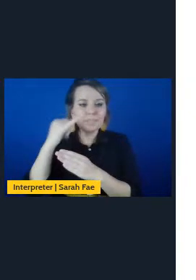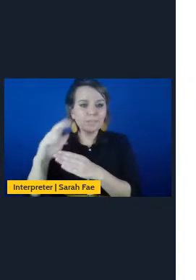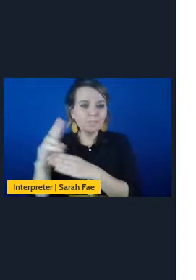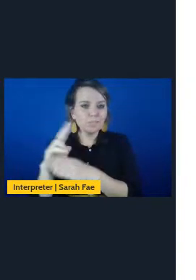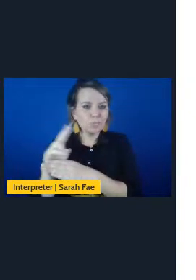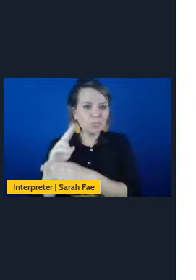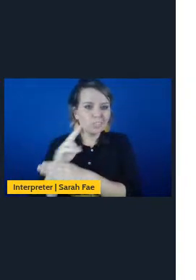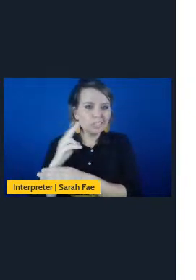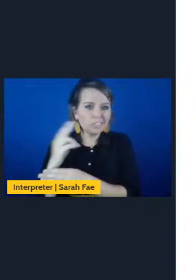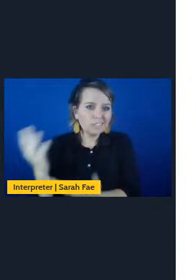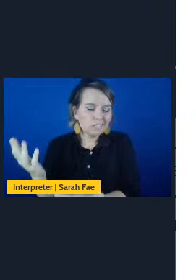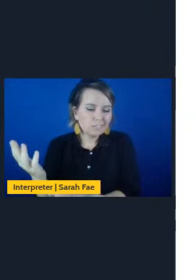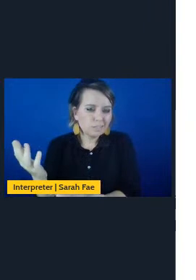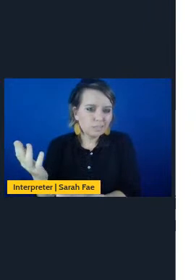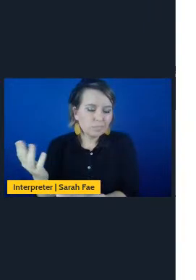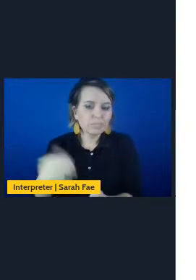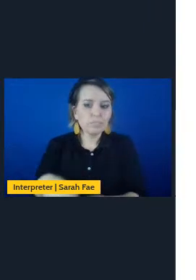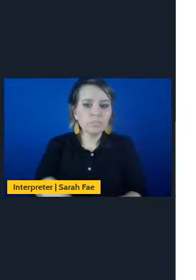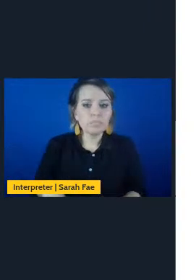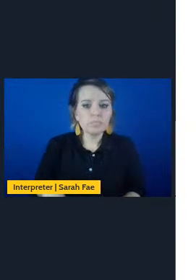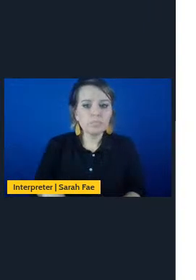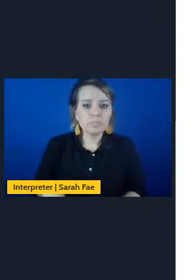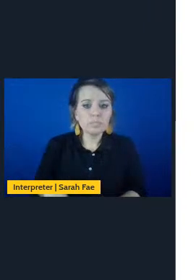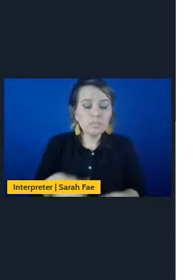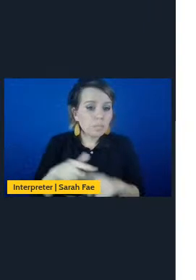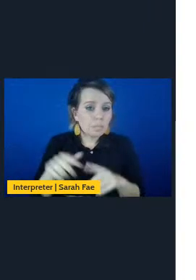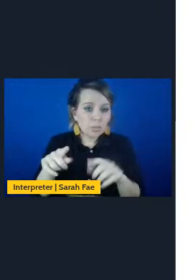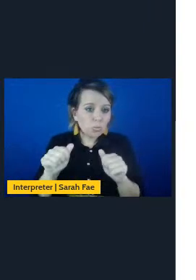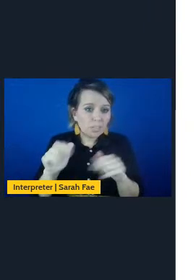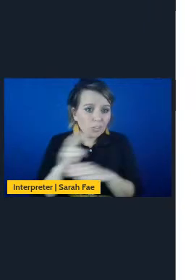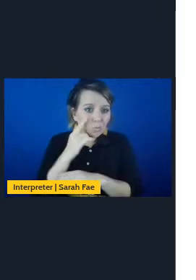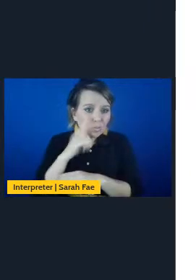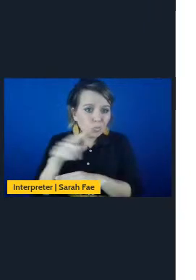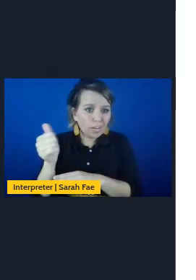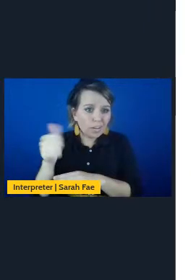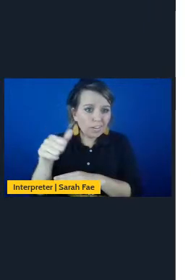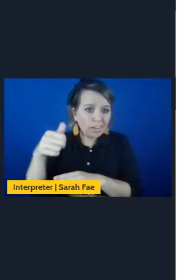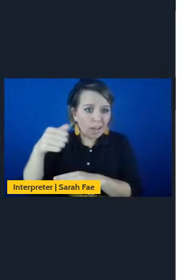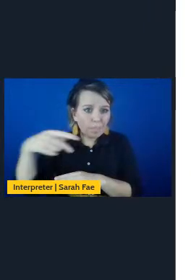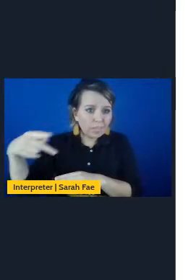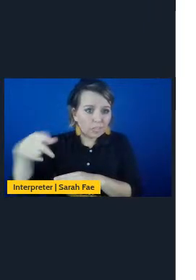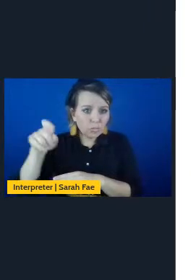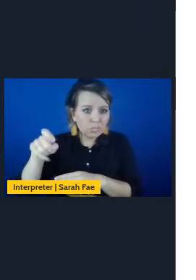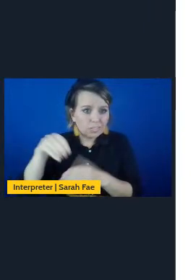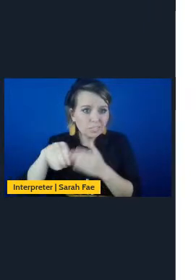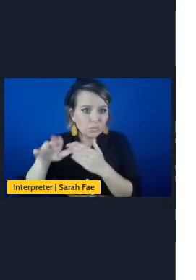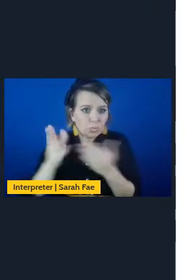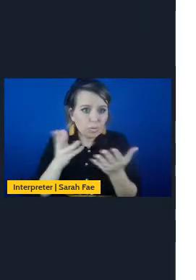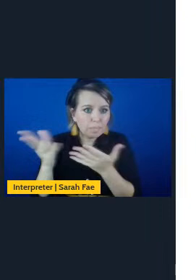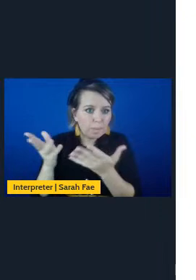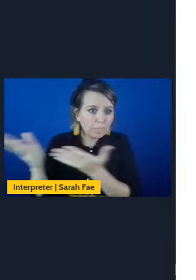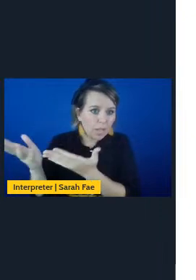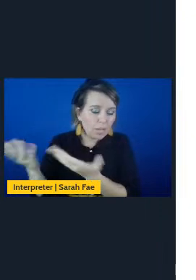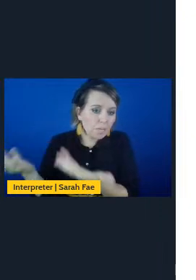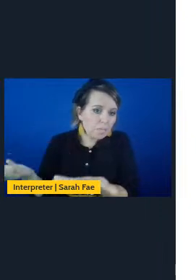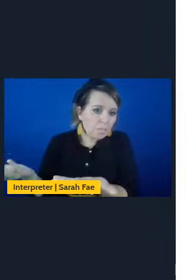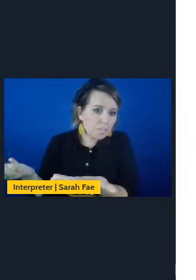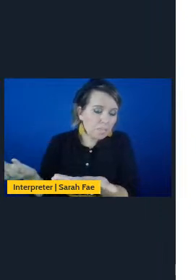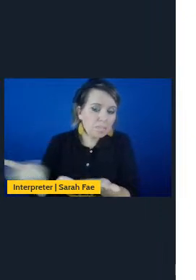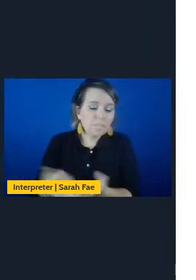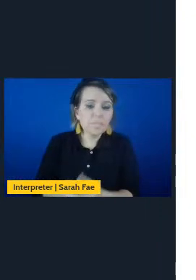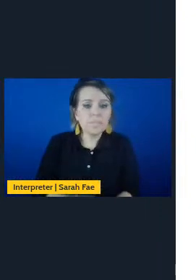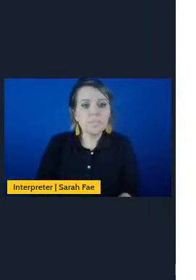for any computation that you need in your pipeline, can have quite long provisioning